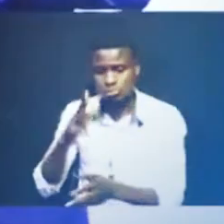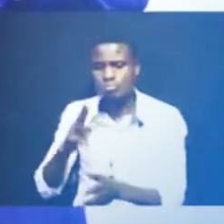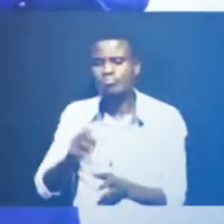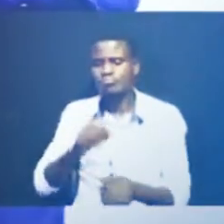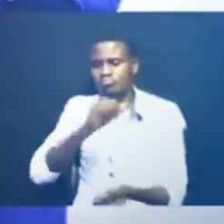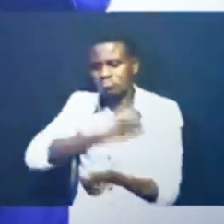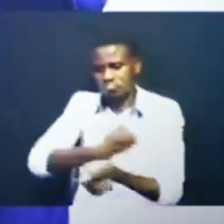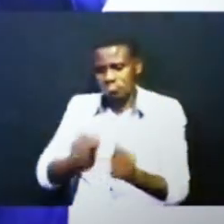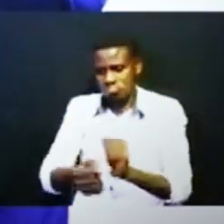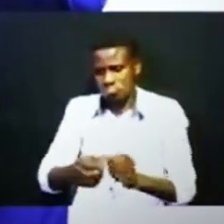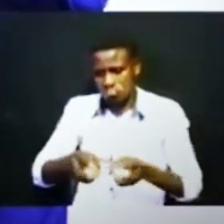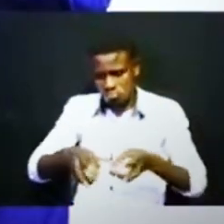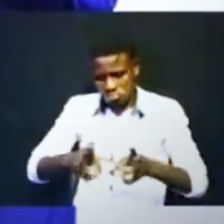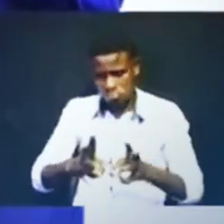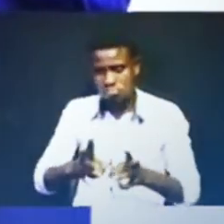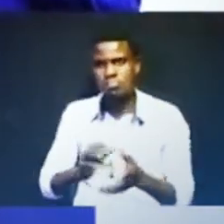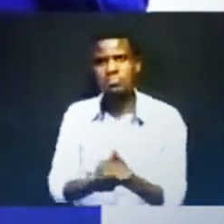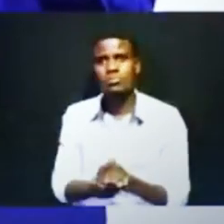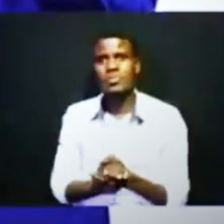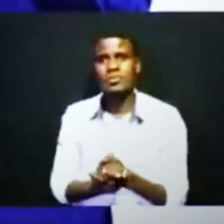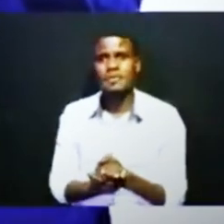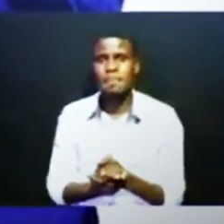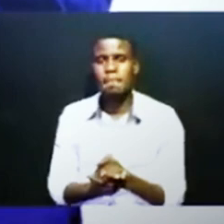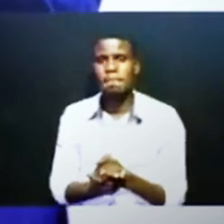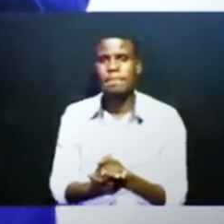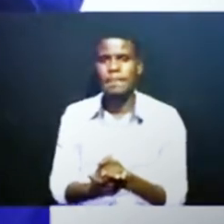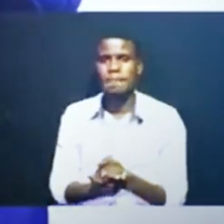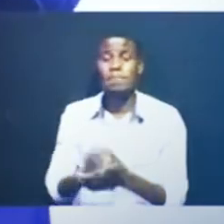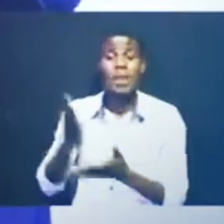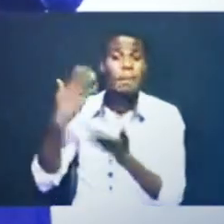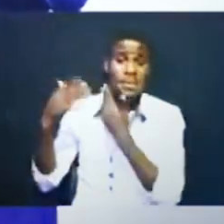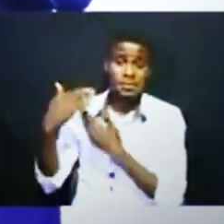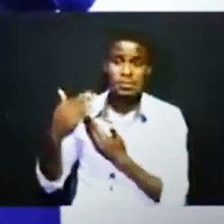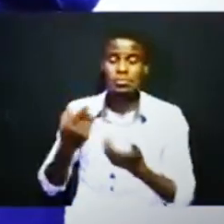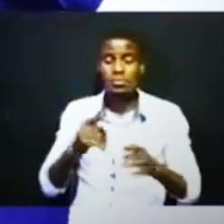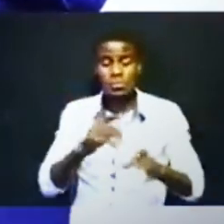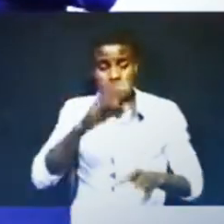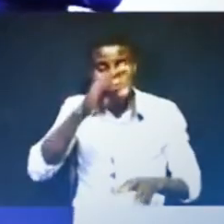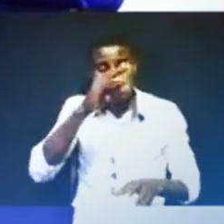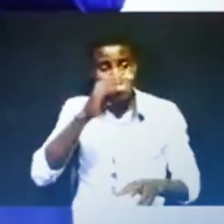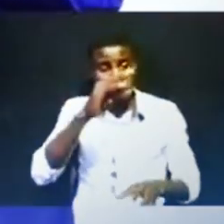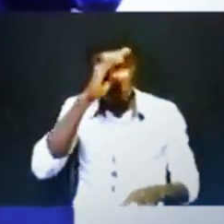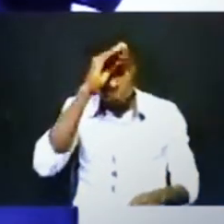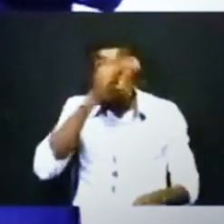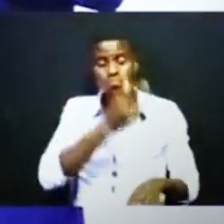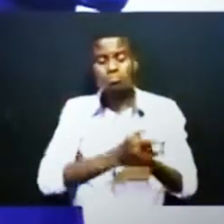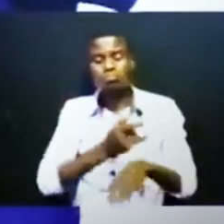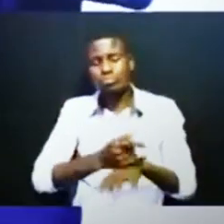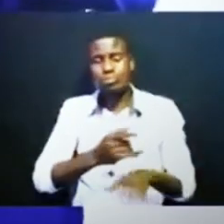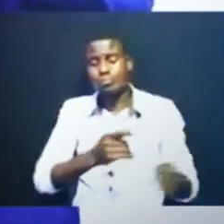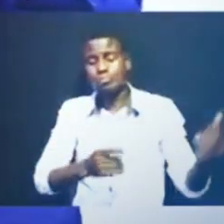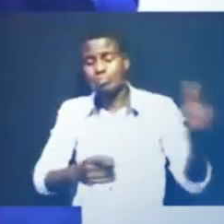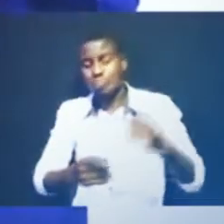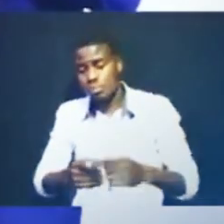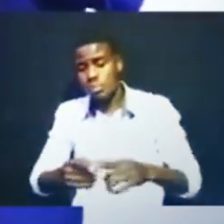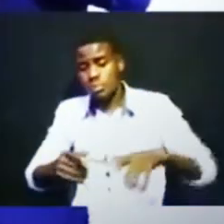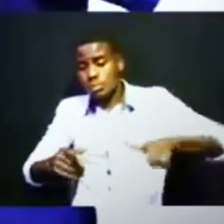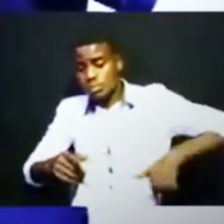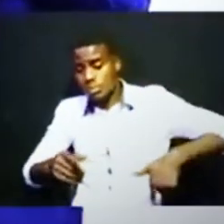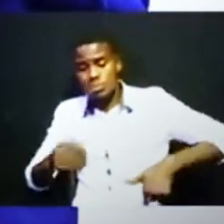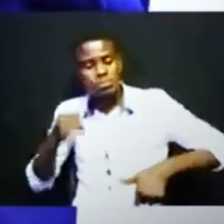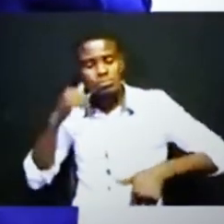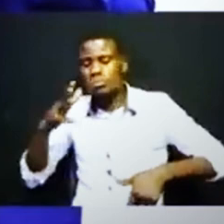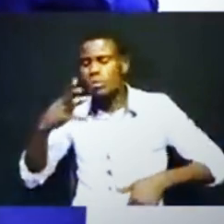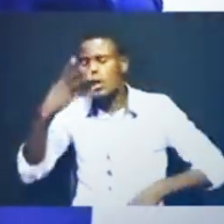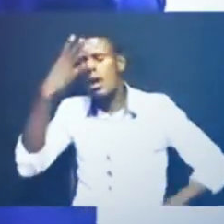obomo di so besi sa na brabo. Those days when the man came late, the woman would be fast asleep. Na bria ekwa mono ansa na Papa ni bebe fio